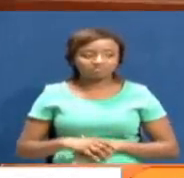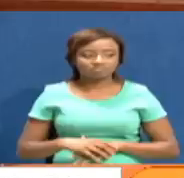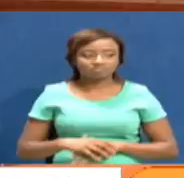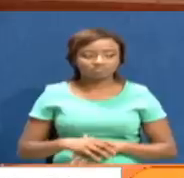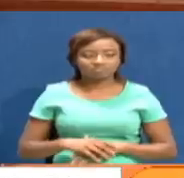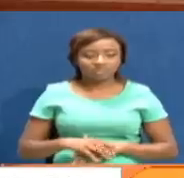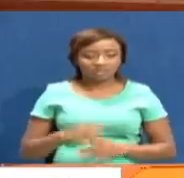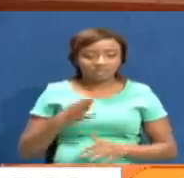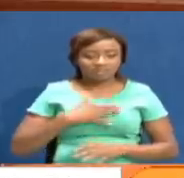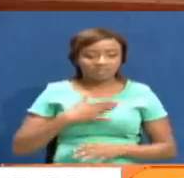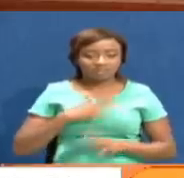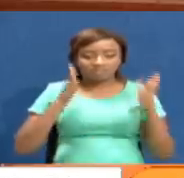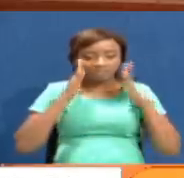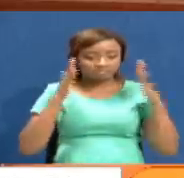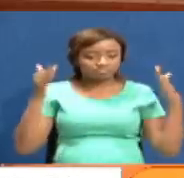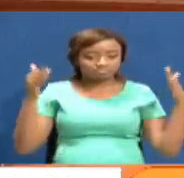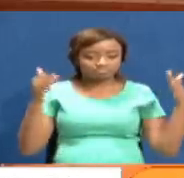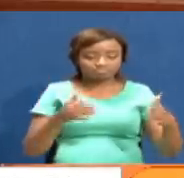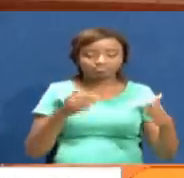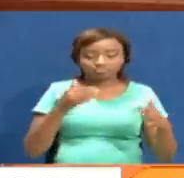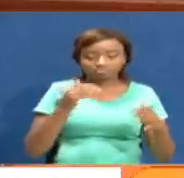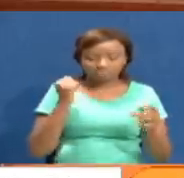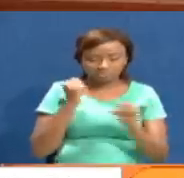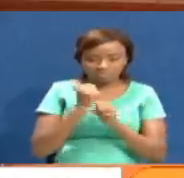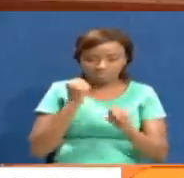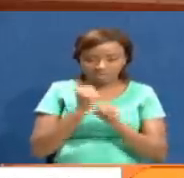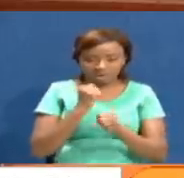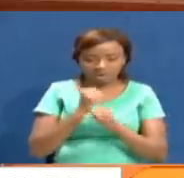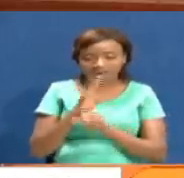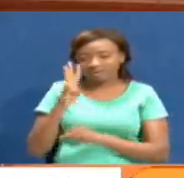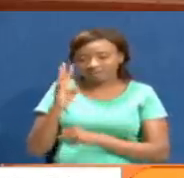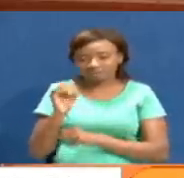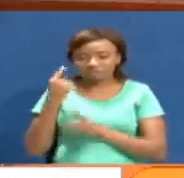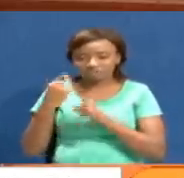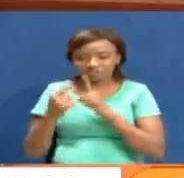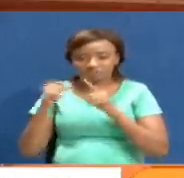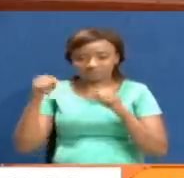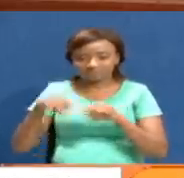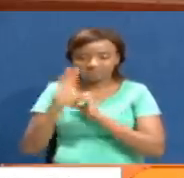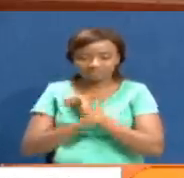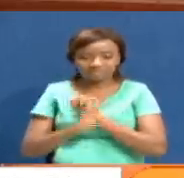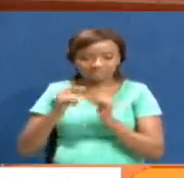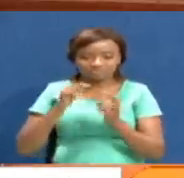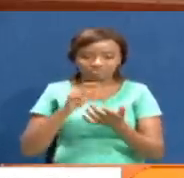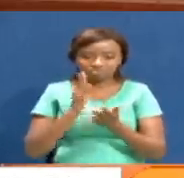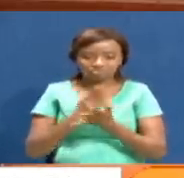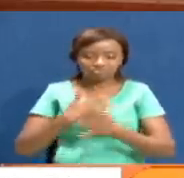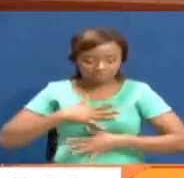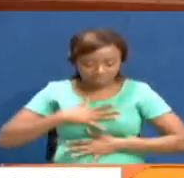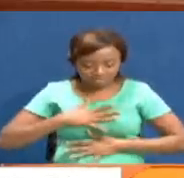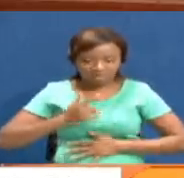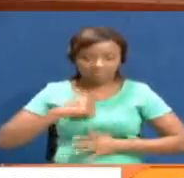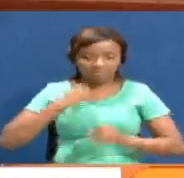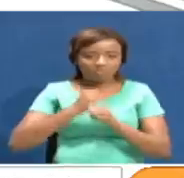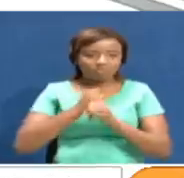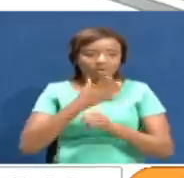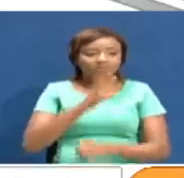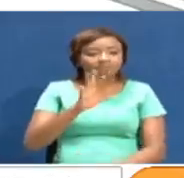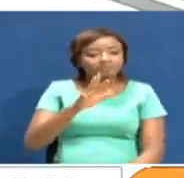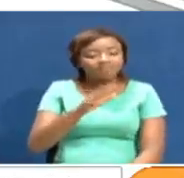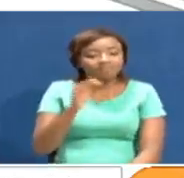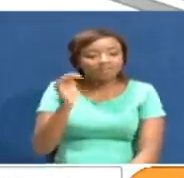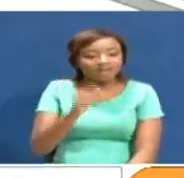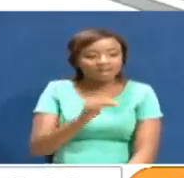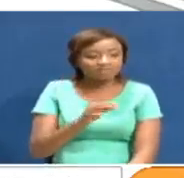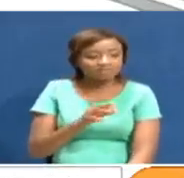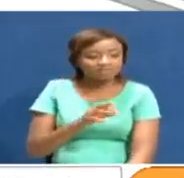Mine, I've dedicated, as I said, 40 years for this country. And I think it's an honor to serve Nairobi citizens. But tell me something, General. Does it